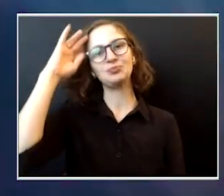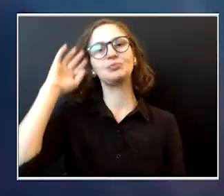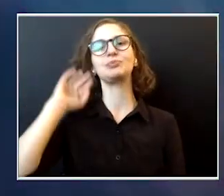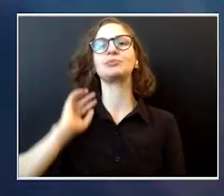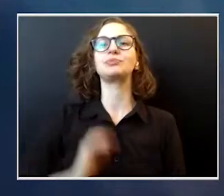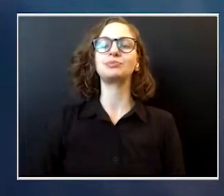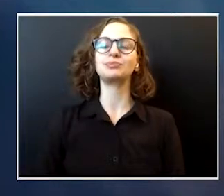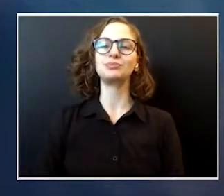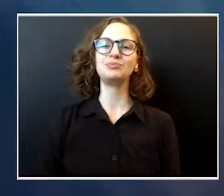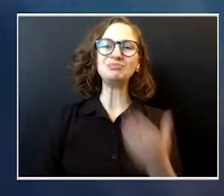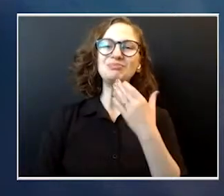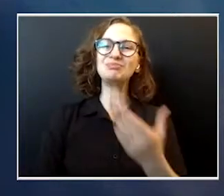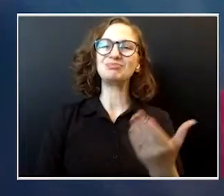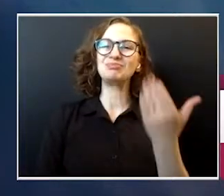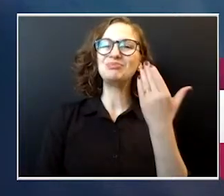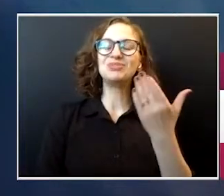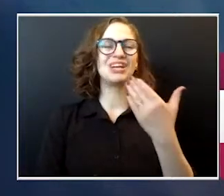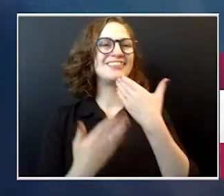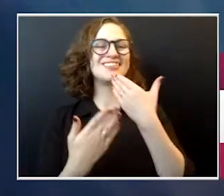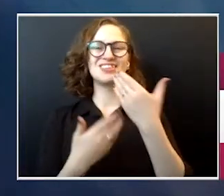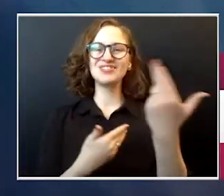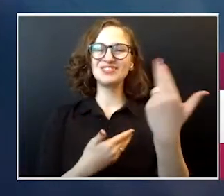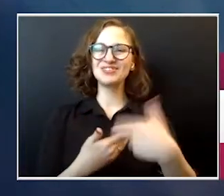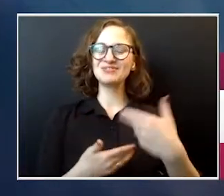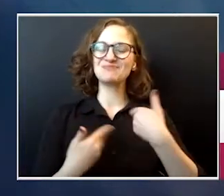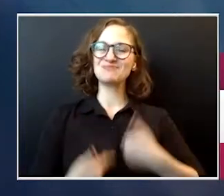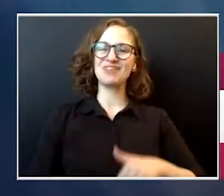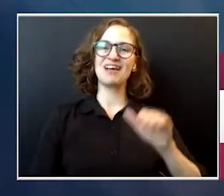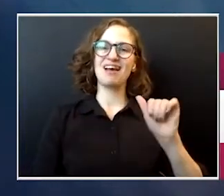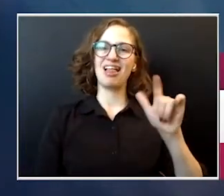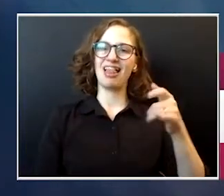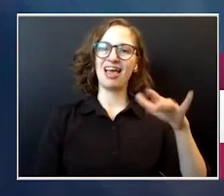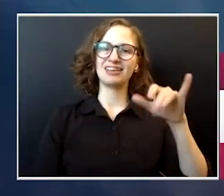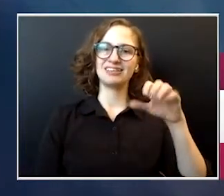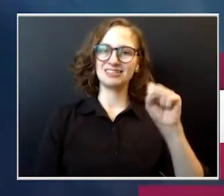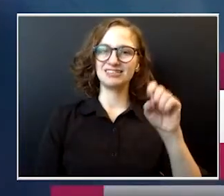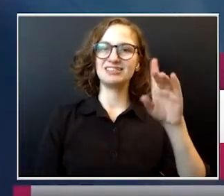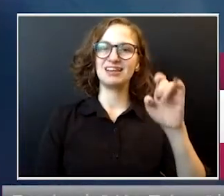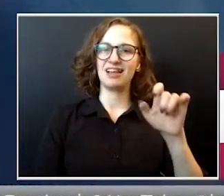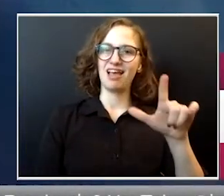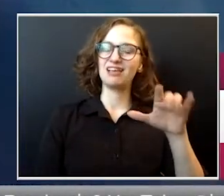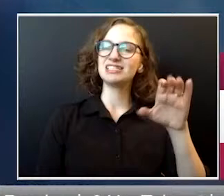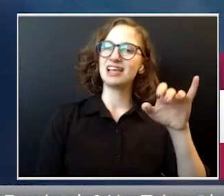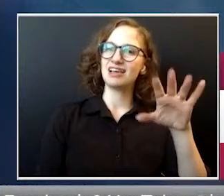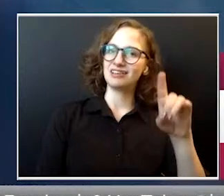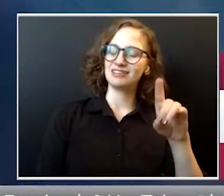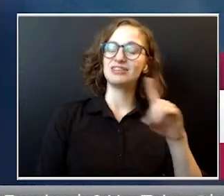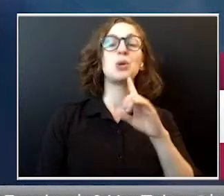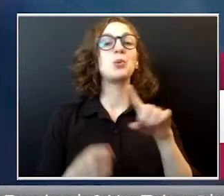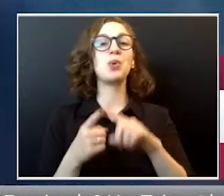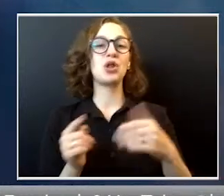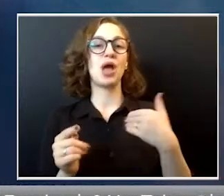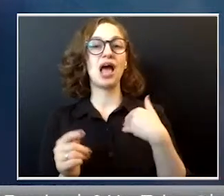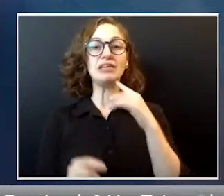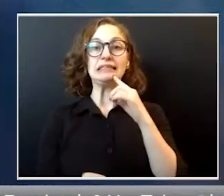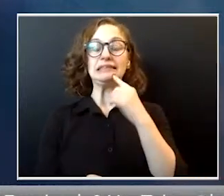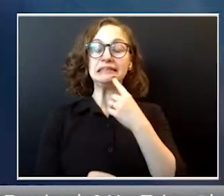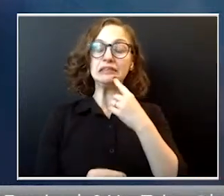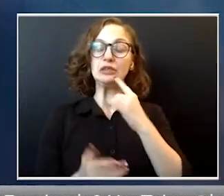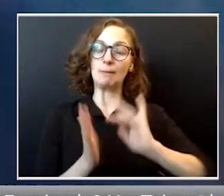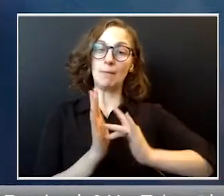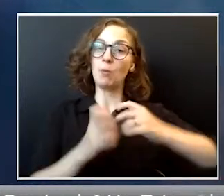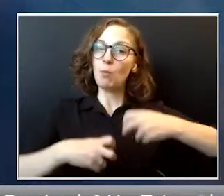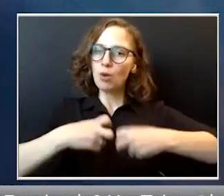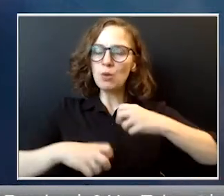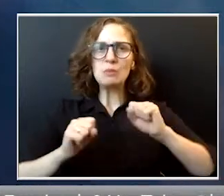Good morning, and thanks for joining us. I'm Alexis Del Cid. When you have a serious medical problem, it can feel scary and lonely,